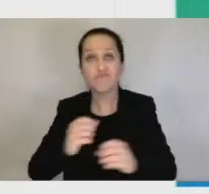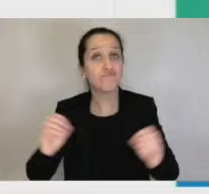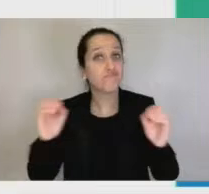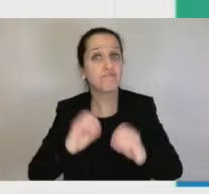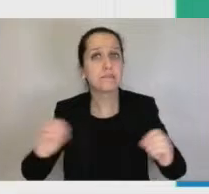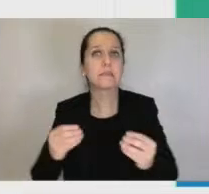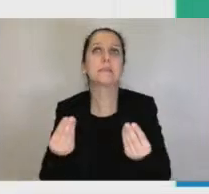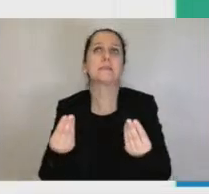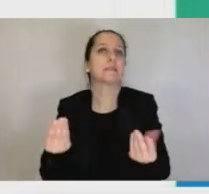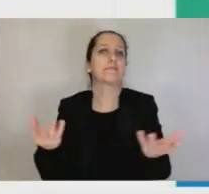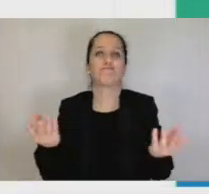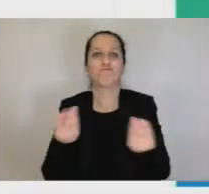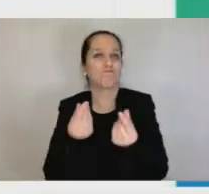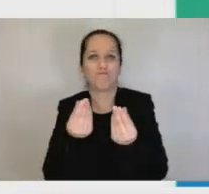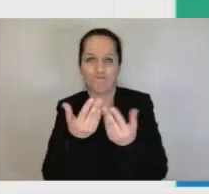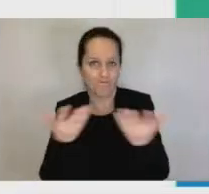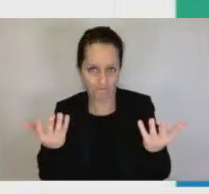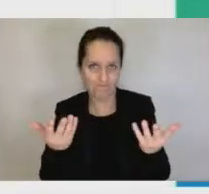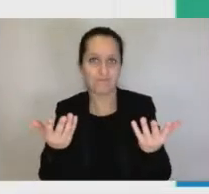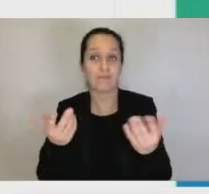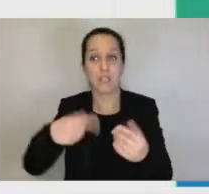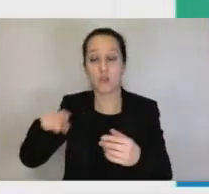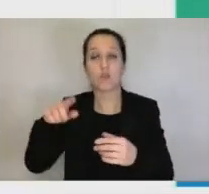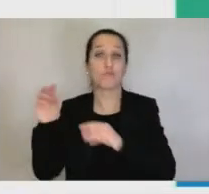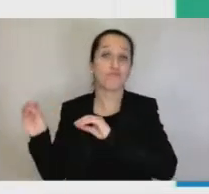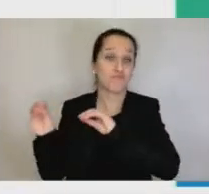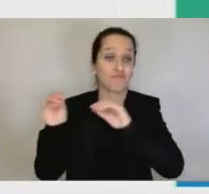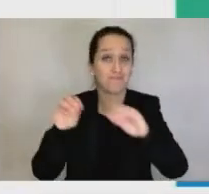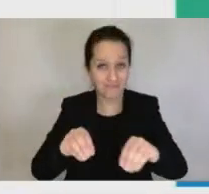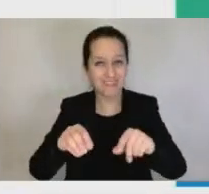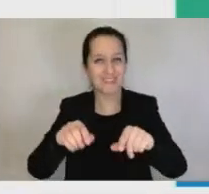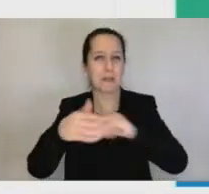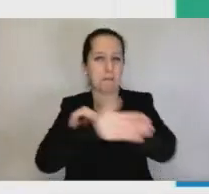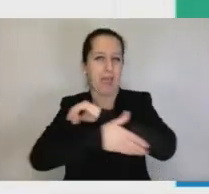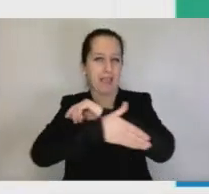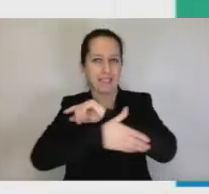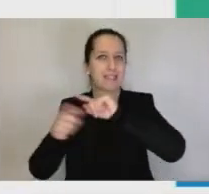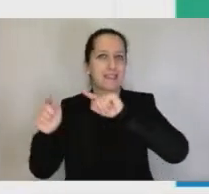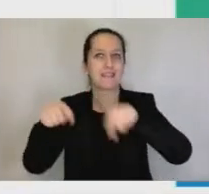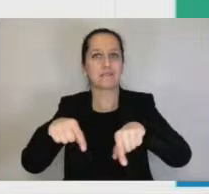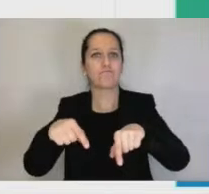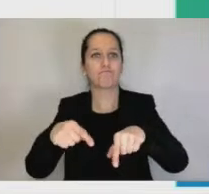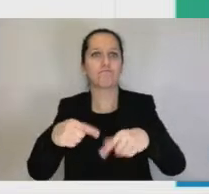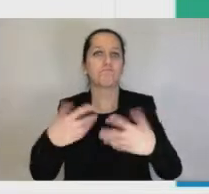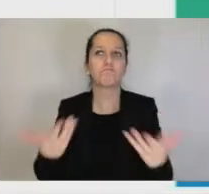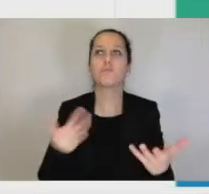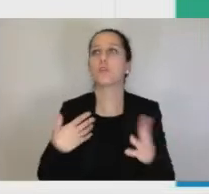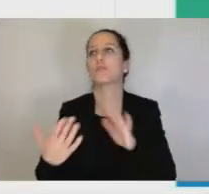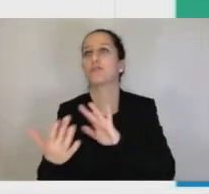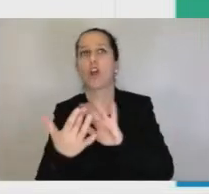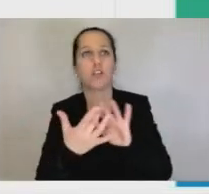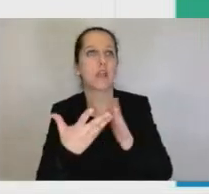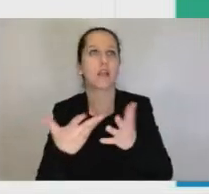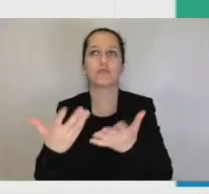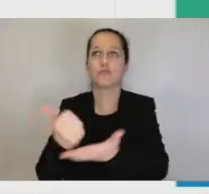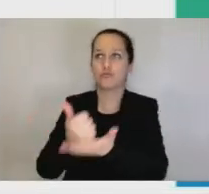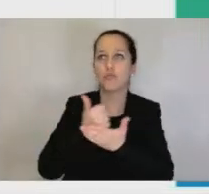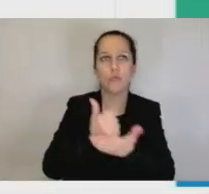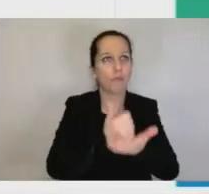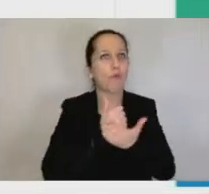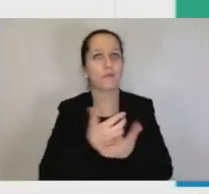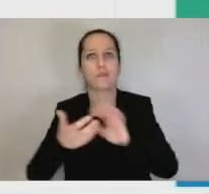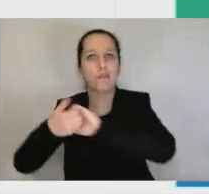have in the first years of moving any kind of